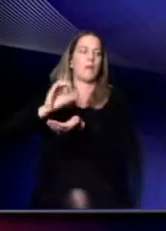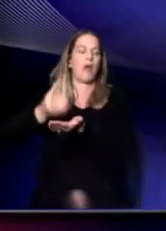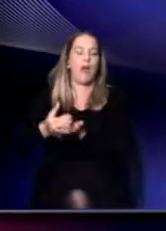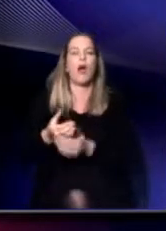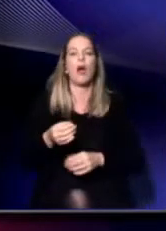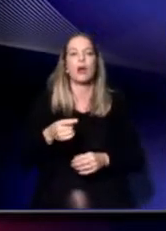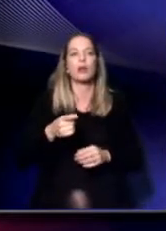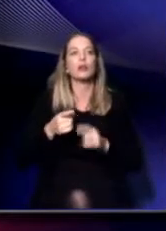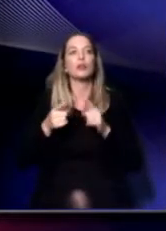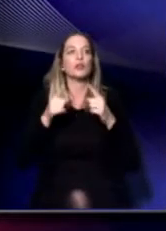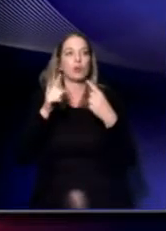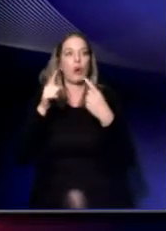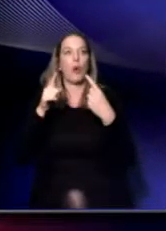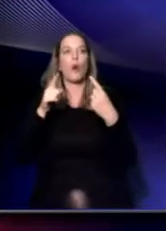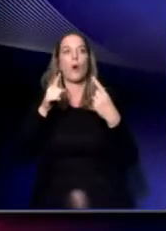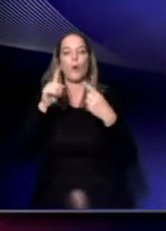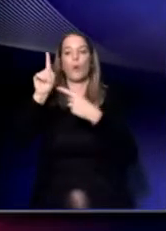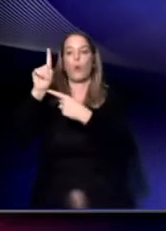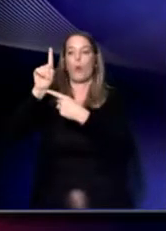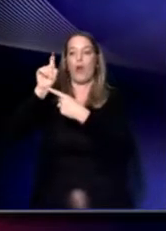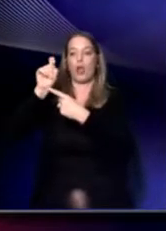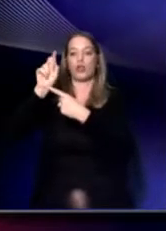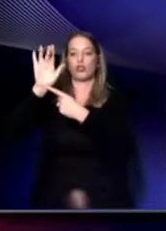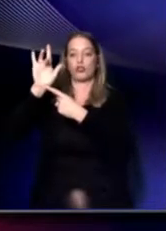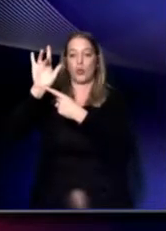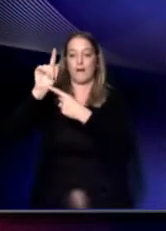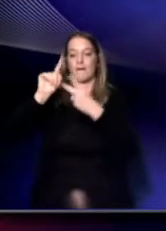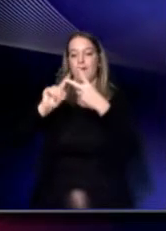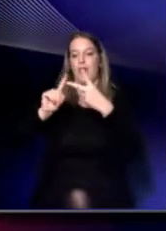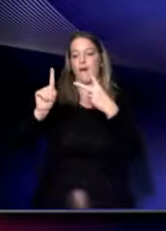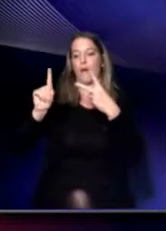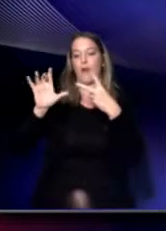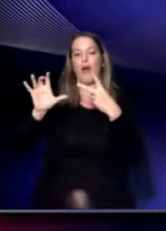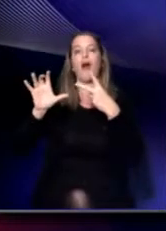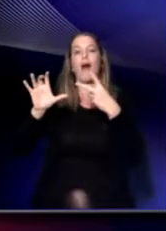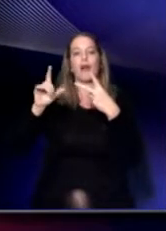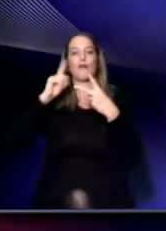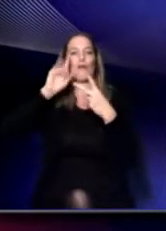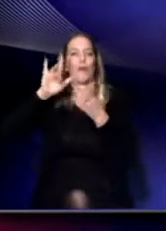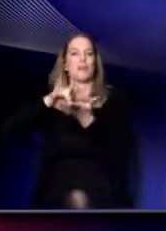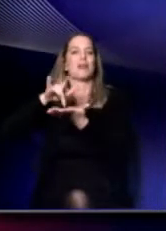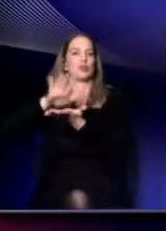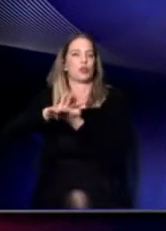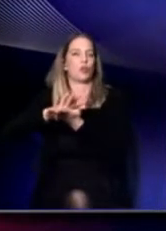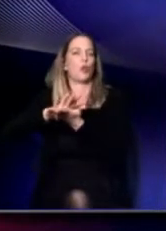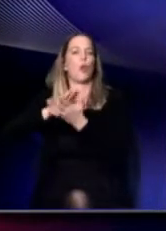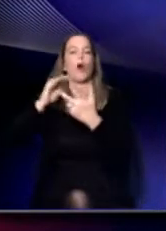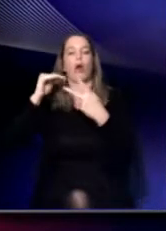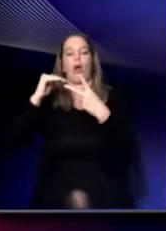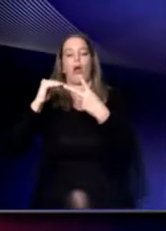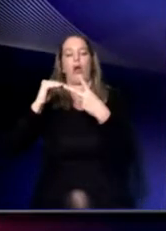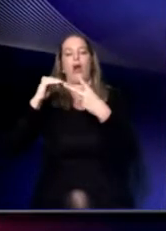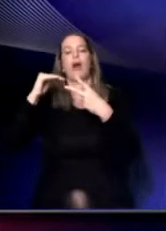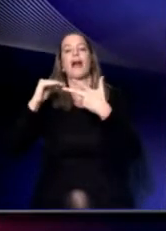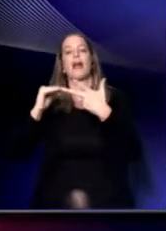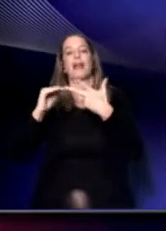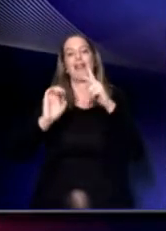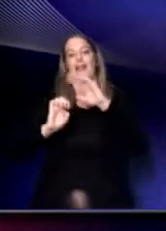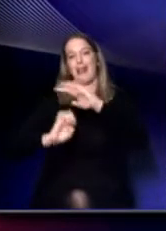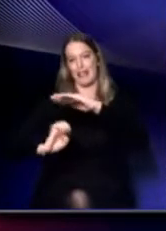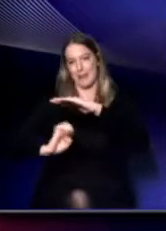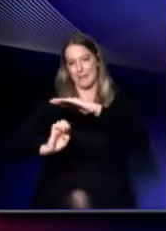that, 125, 100, 100, from high school to middle school to elementary